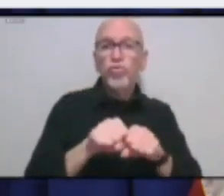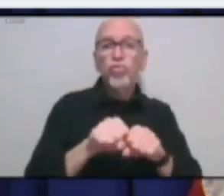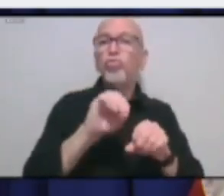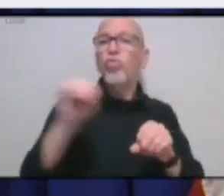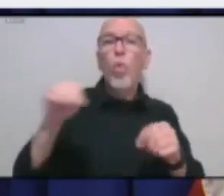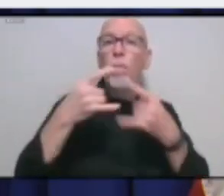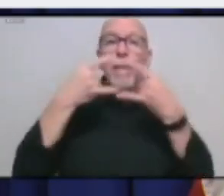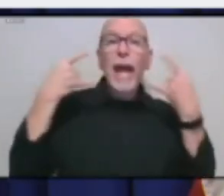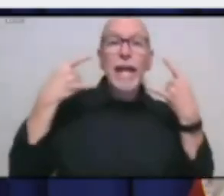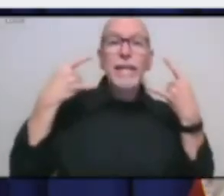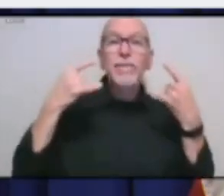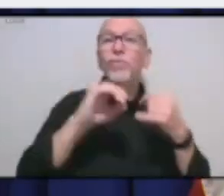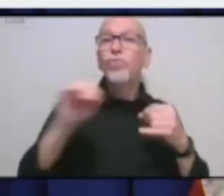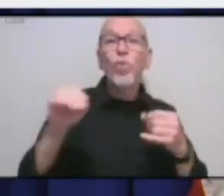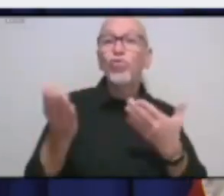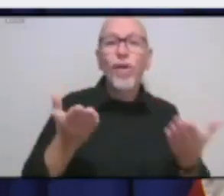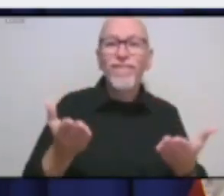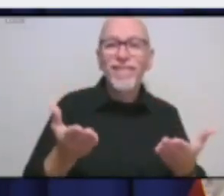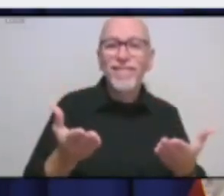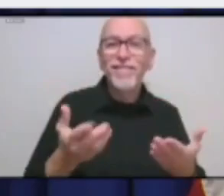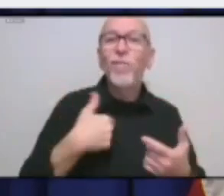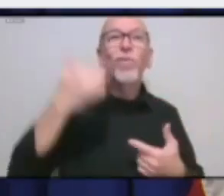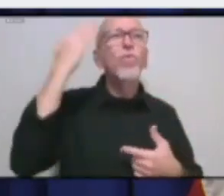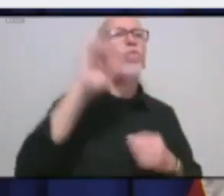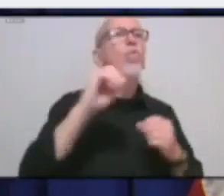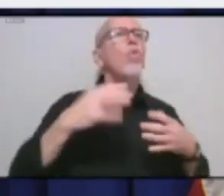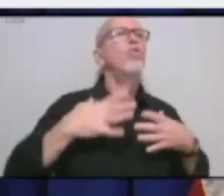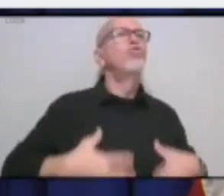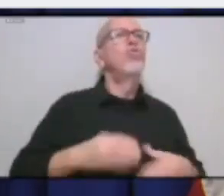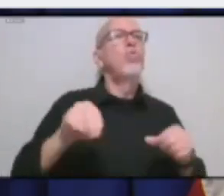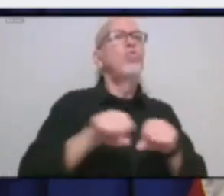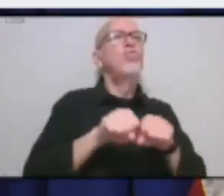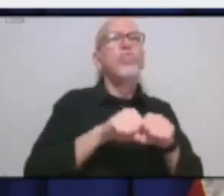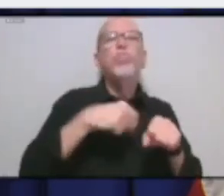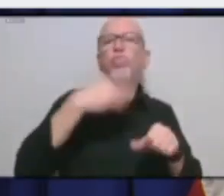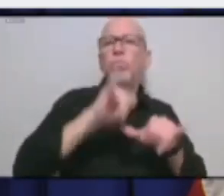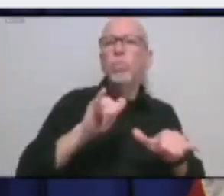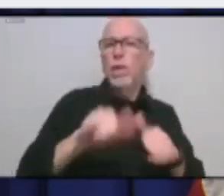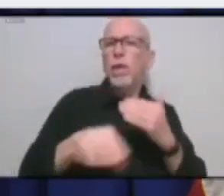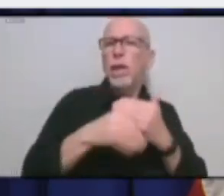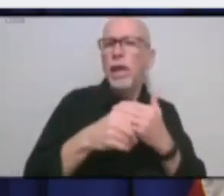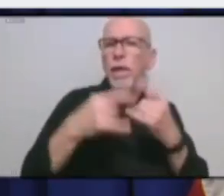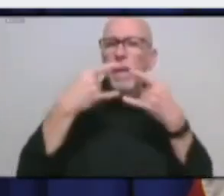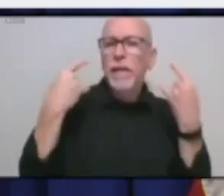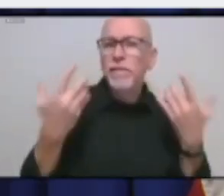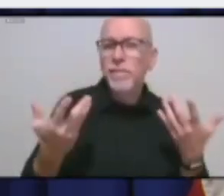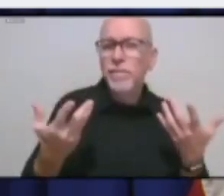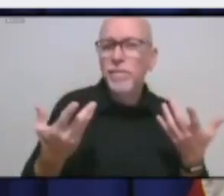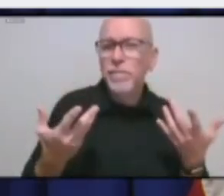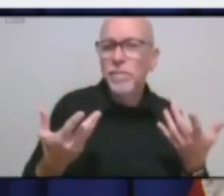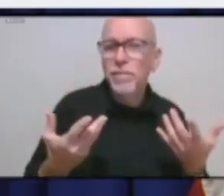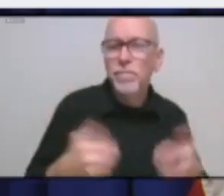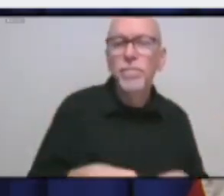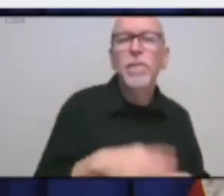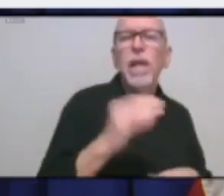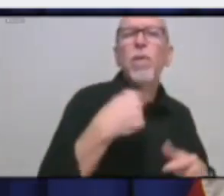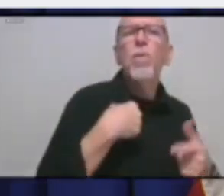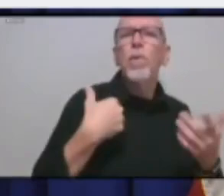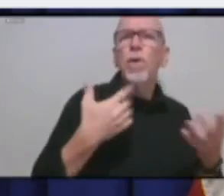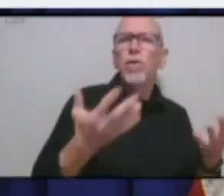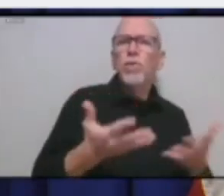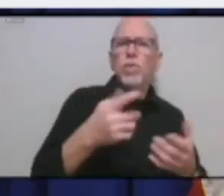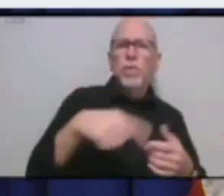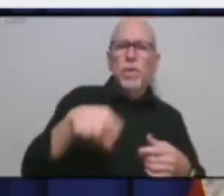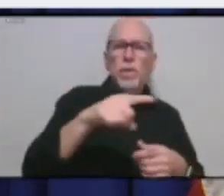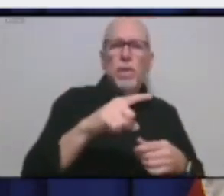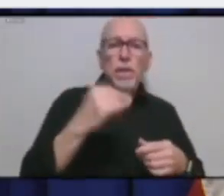We all got used to the no shirt and no shoes. There's no reason we can't get used to the no mask. and encouraging them to make sure that if